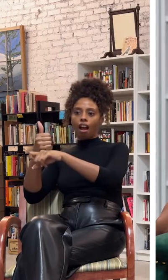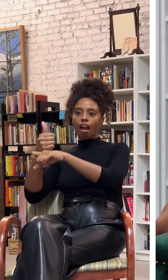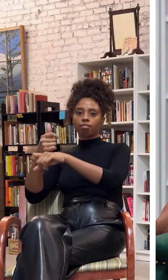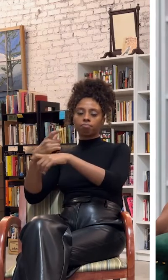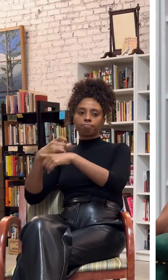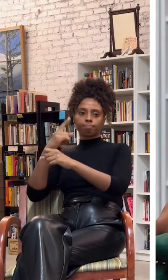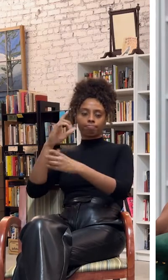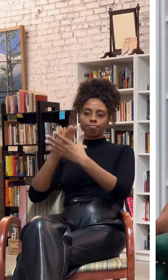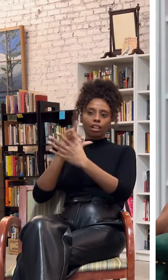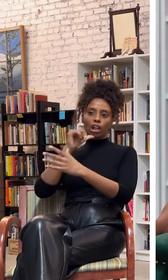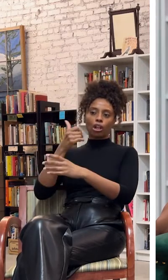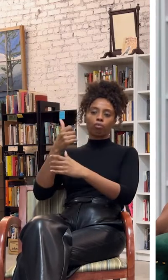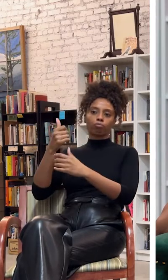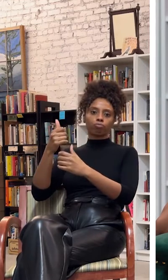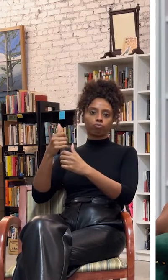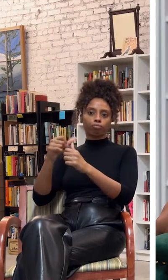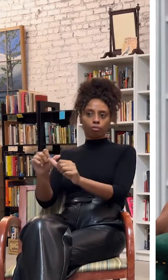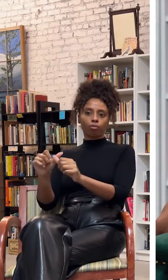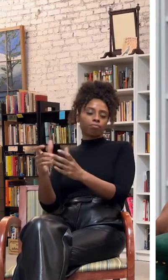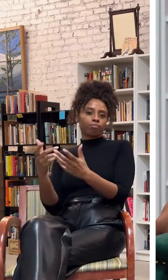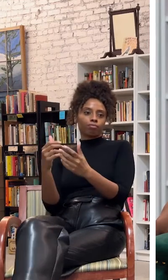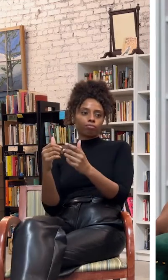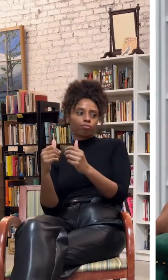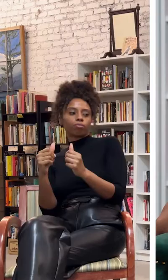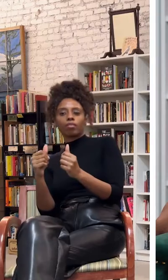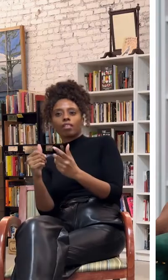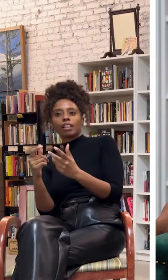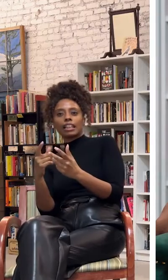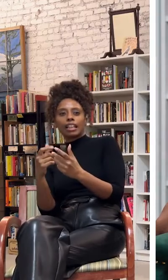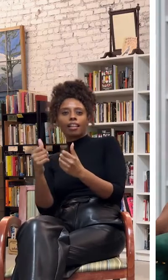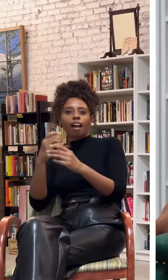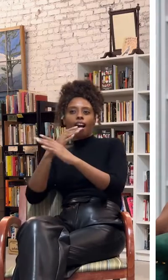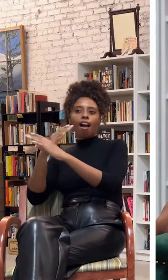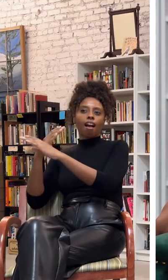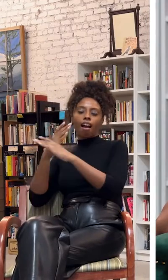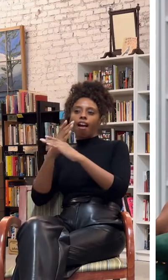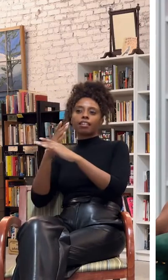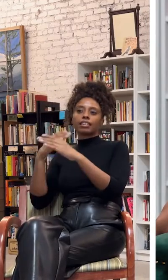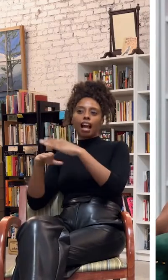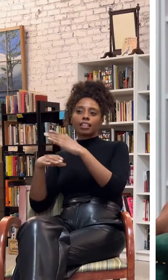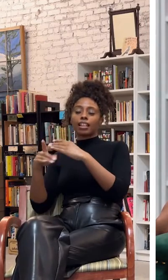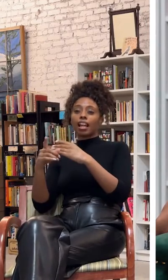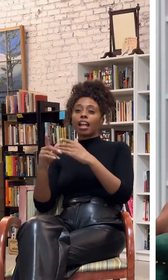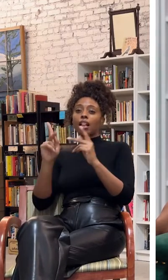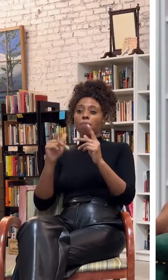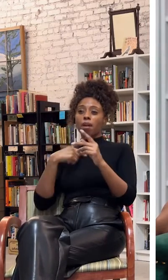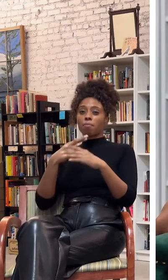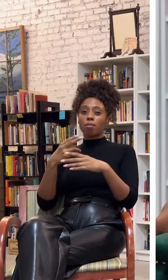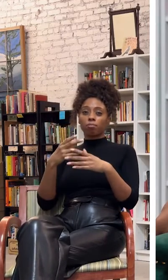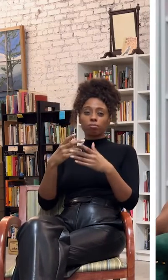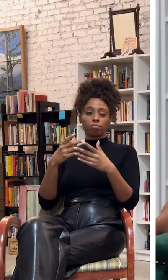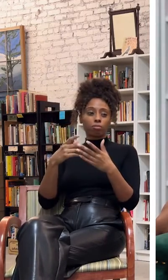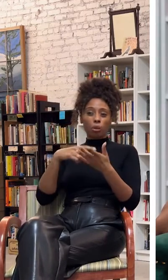that's not true, that deny us access to those things. And of course, the ones who pay the biggest price for that are often Black